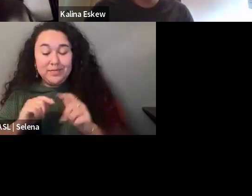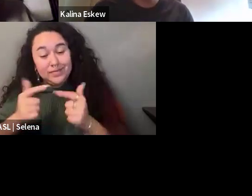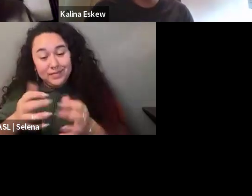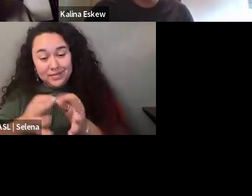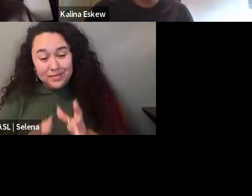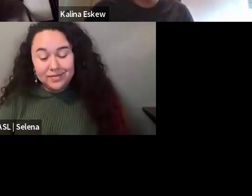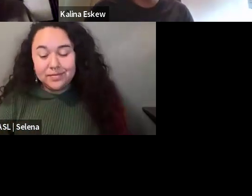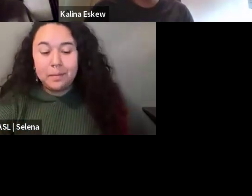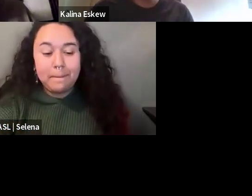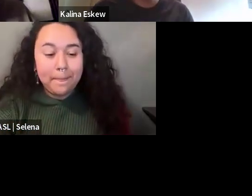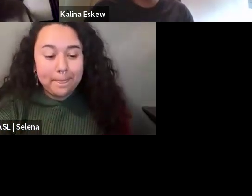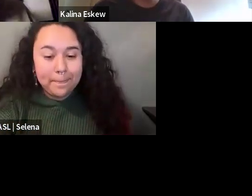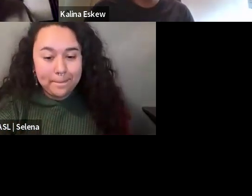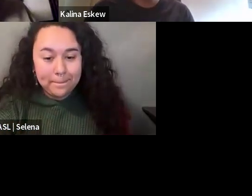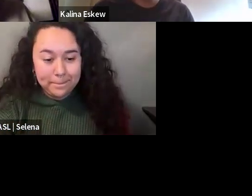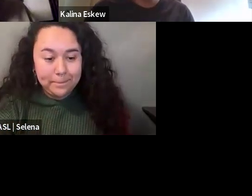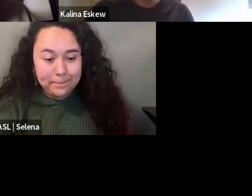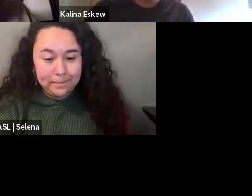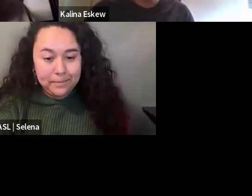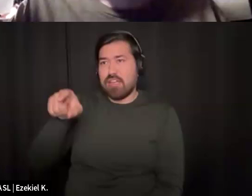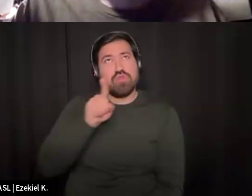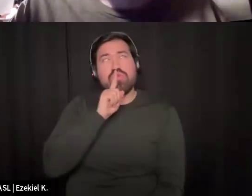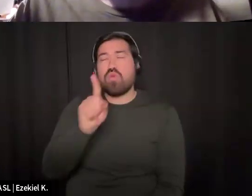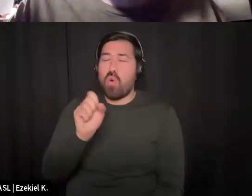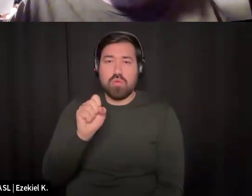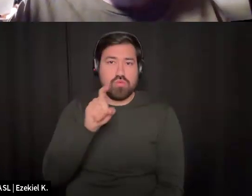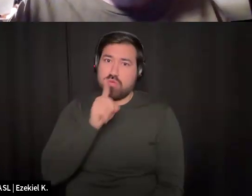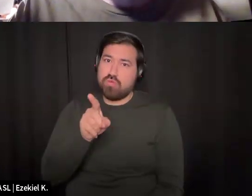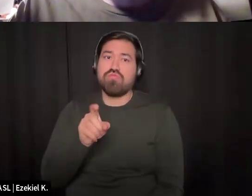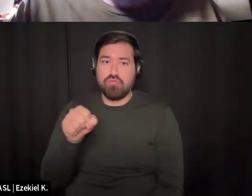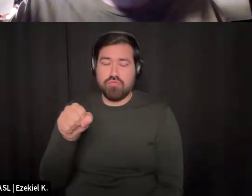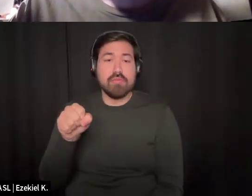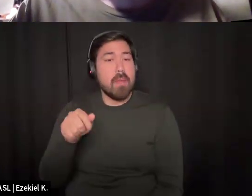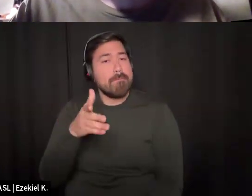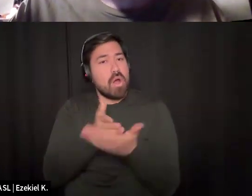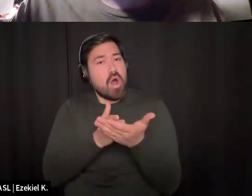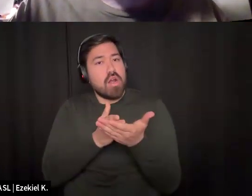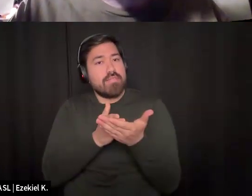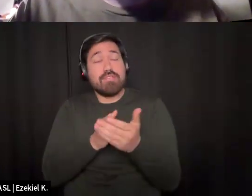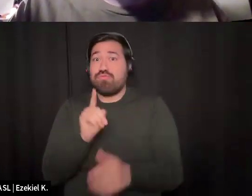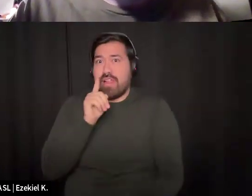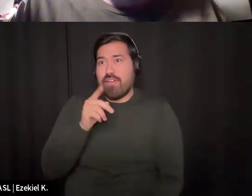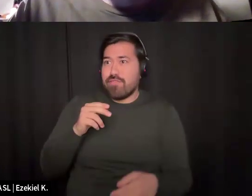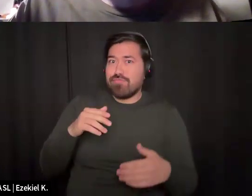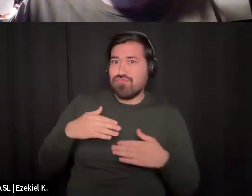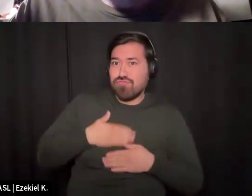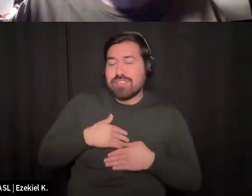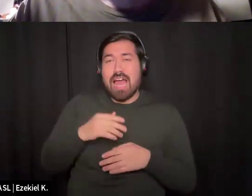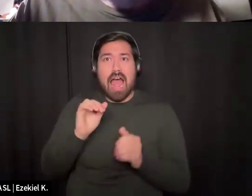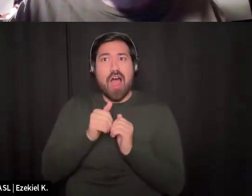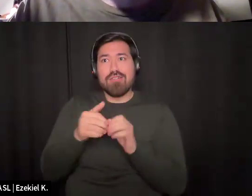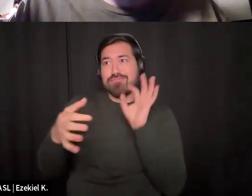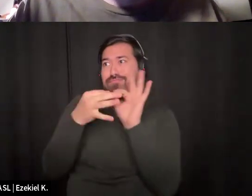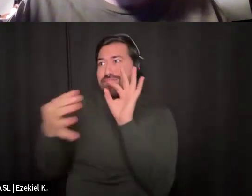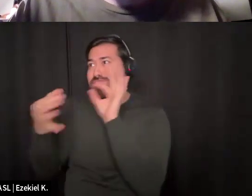Yeah. Yeah, it's so true. And, you know, part of it's so fun to make all these connections between